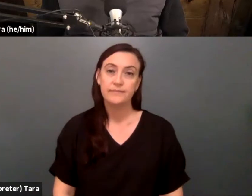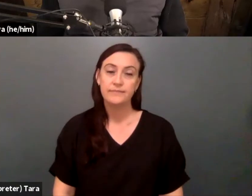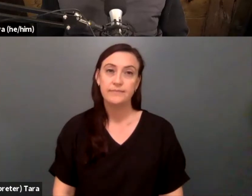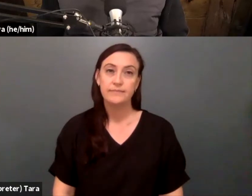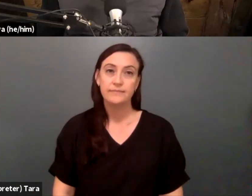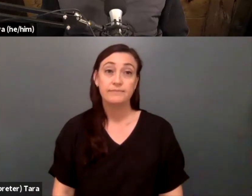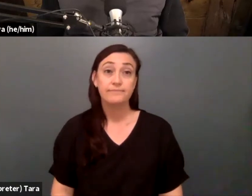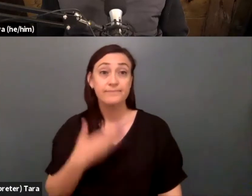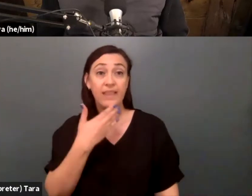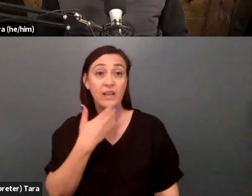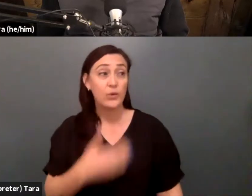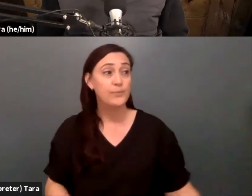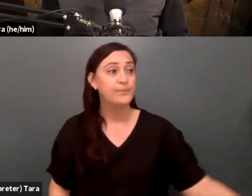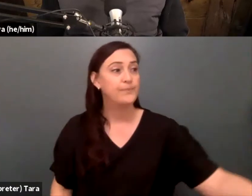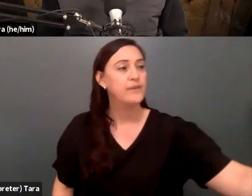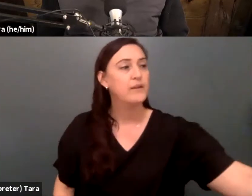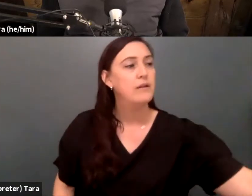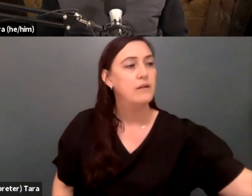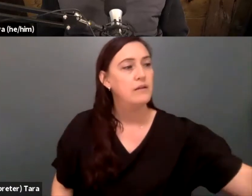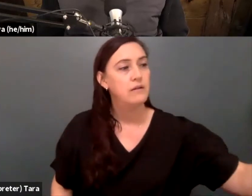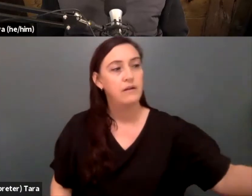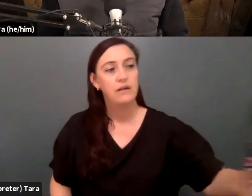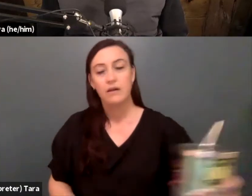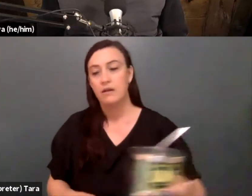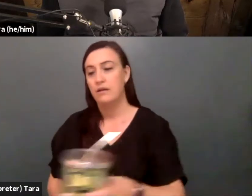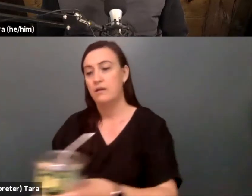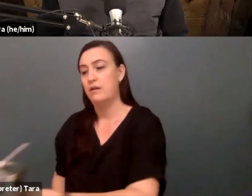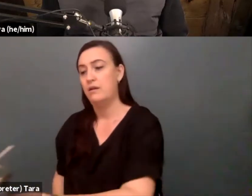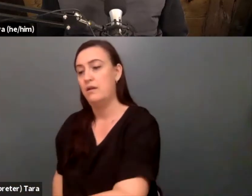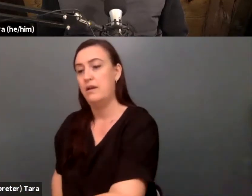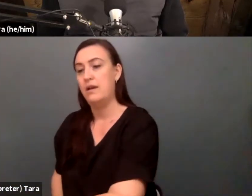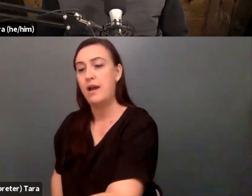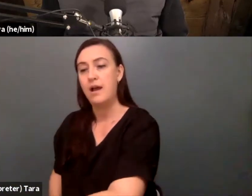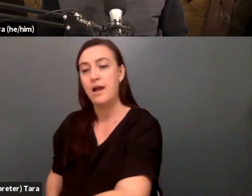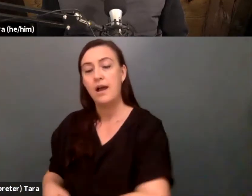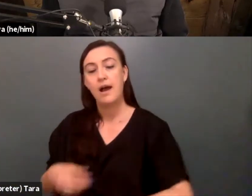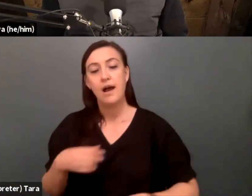Thank you. I'm speaking of